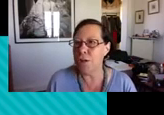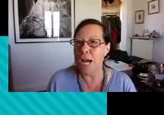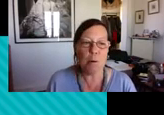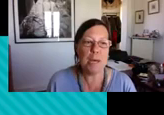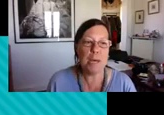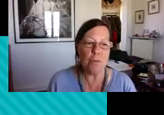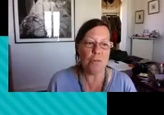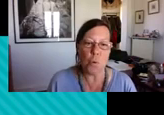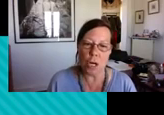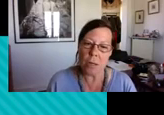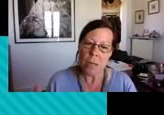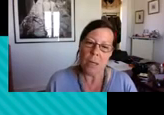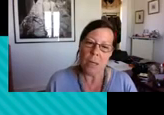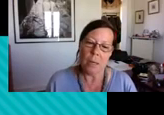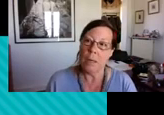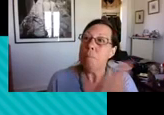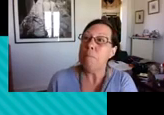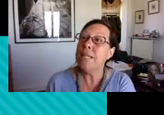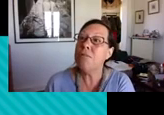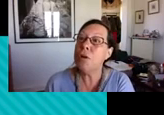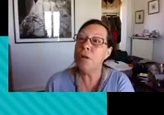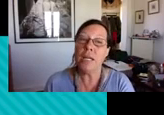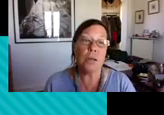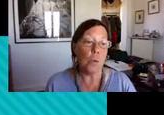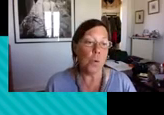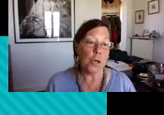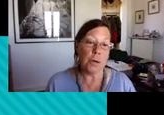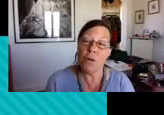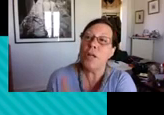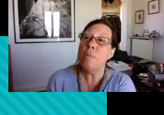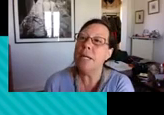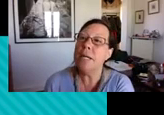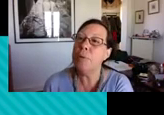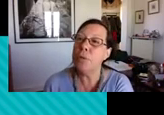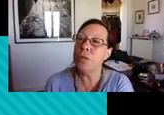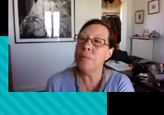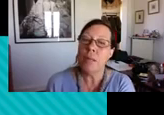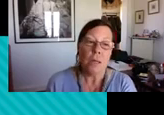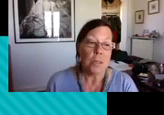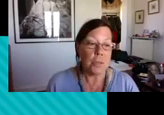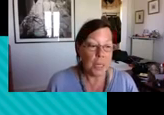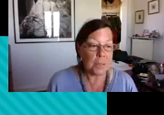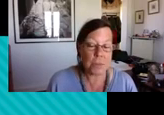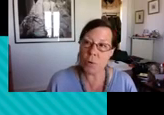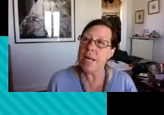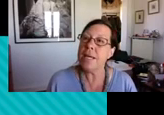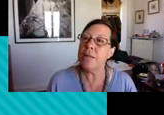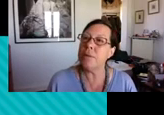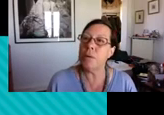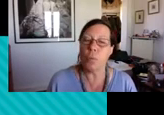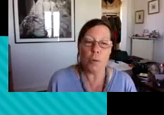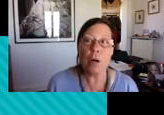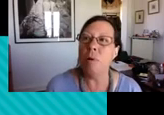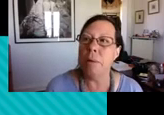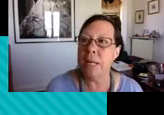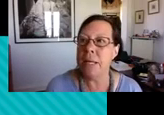are not prepared for mail-in voting or voting by computer. So it's creating a